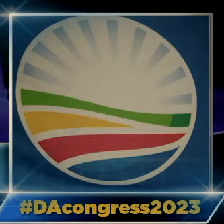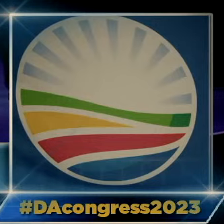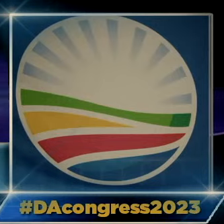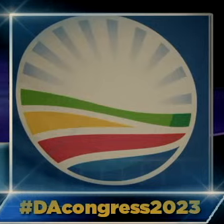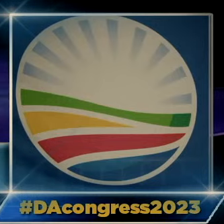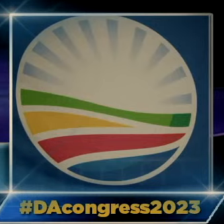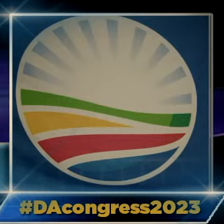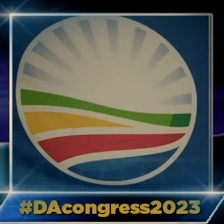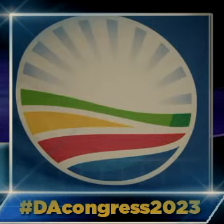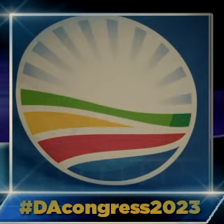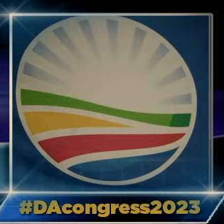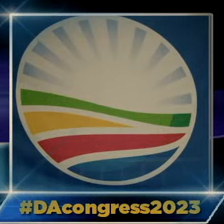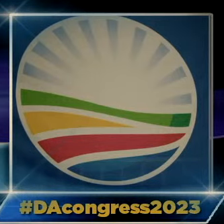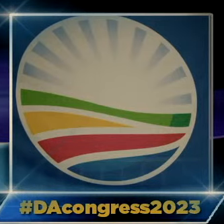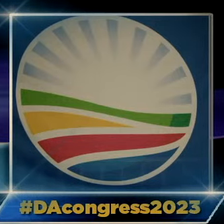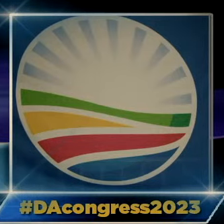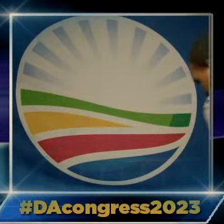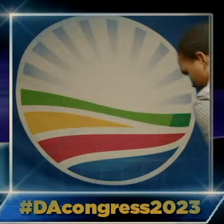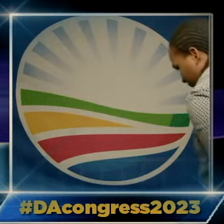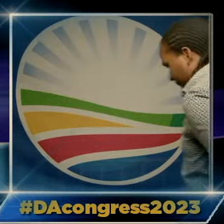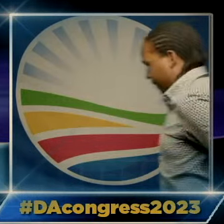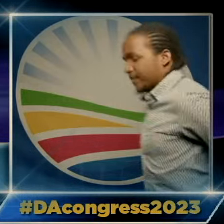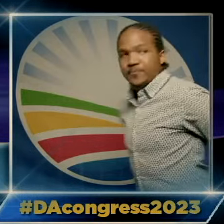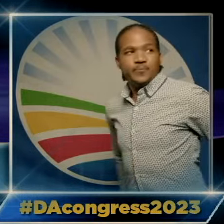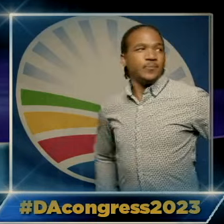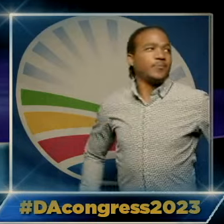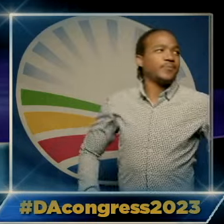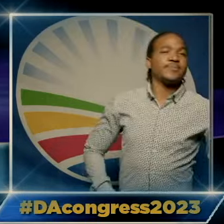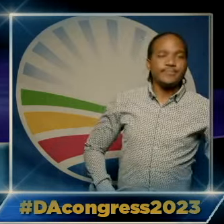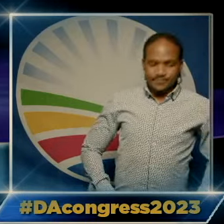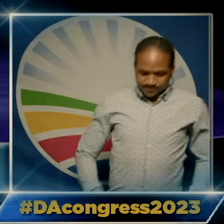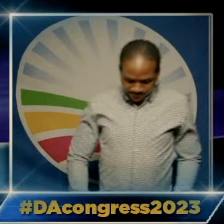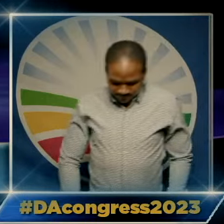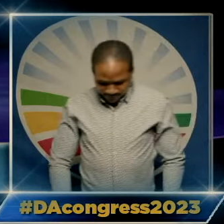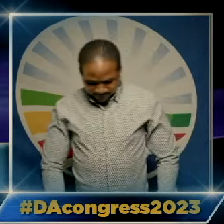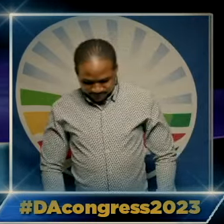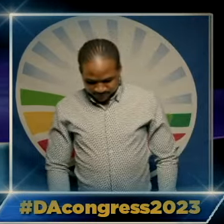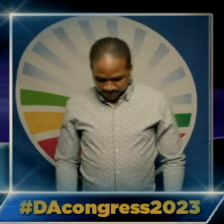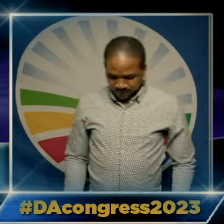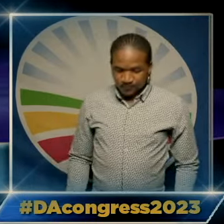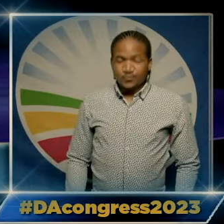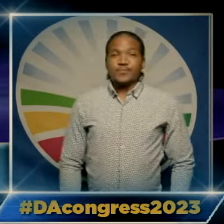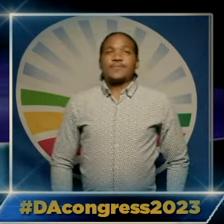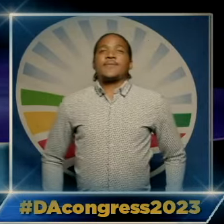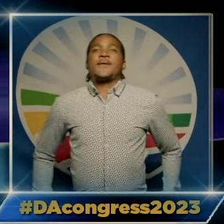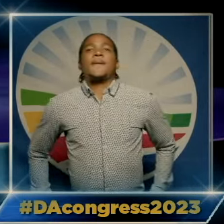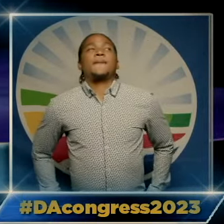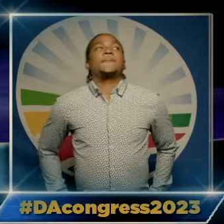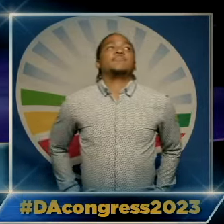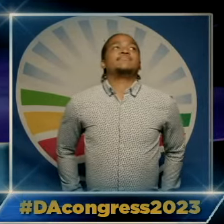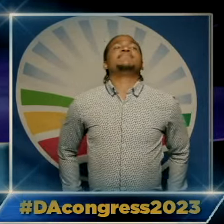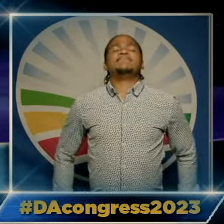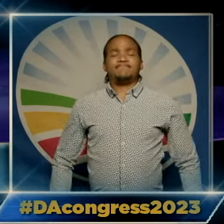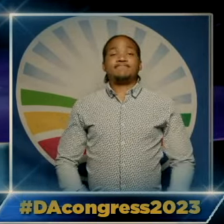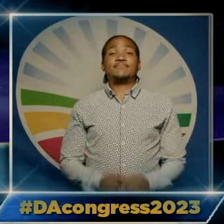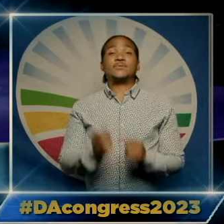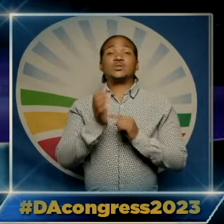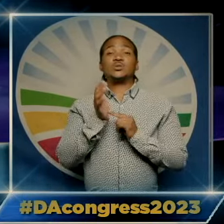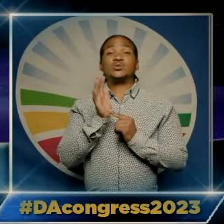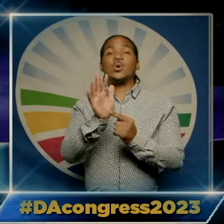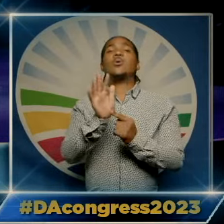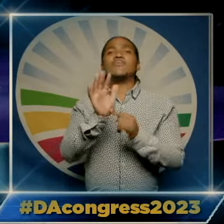Thank you, GHL. That Democrats is a clear indication of the kind of future that exists